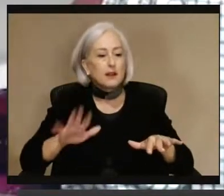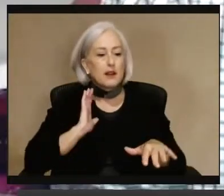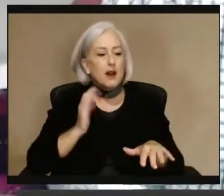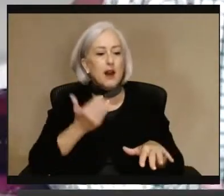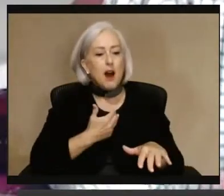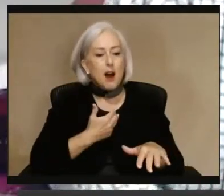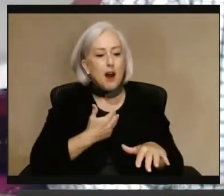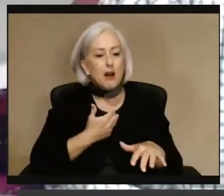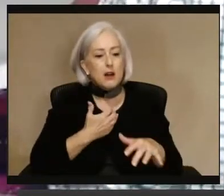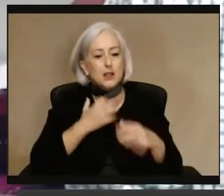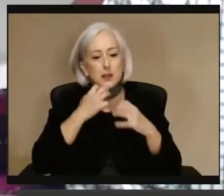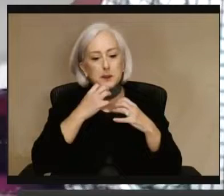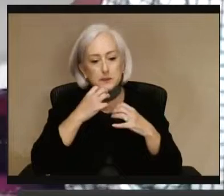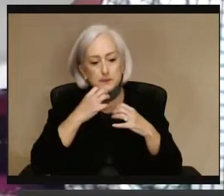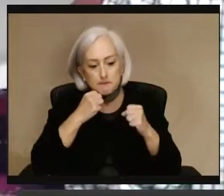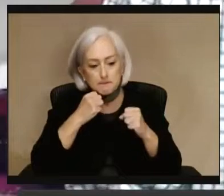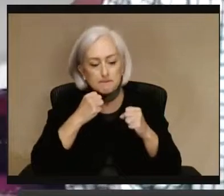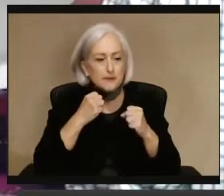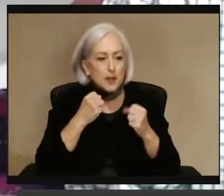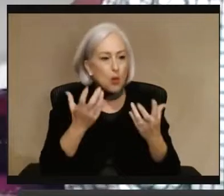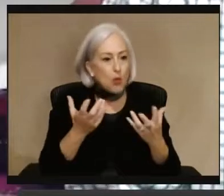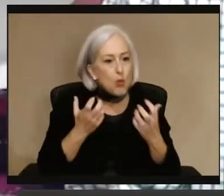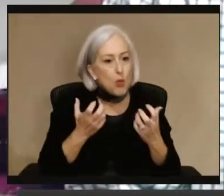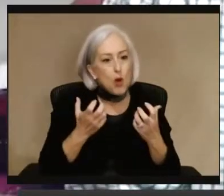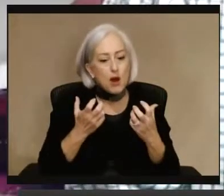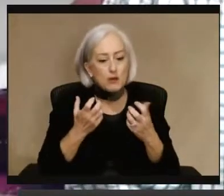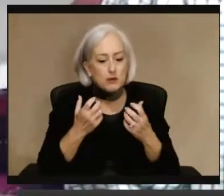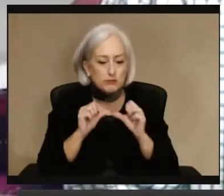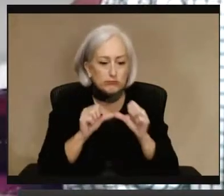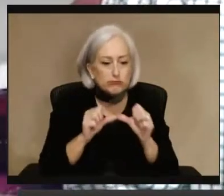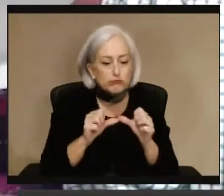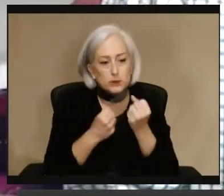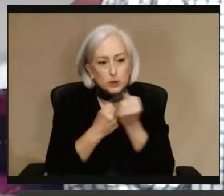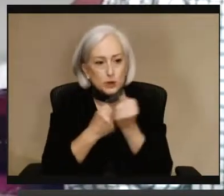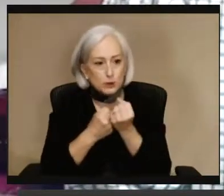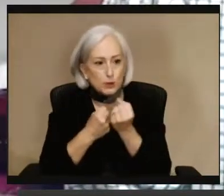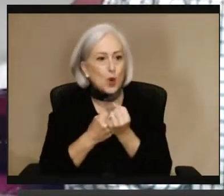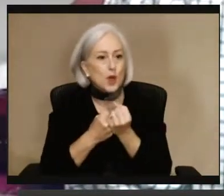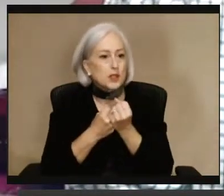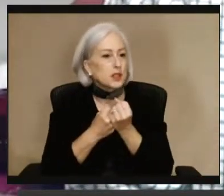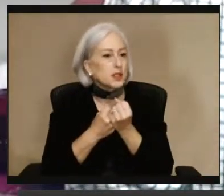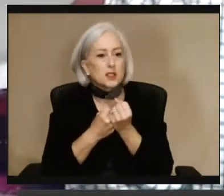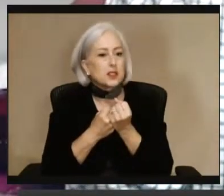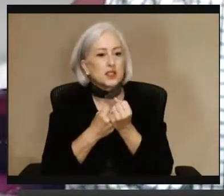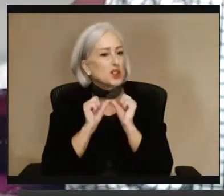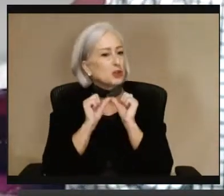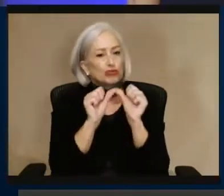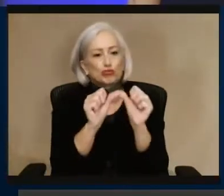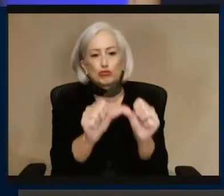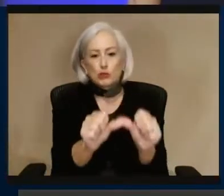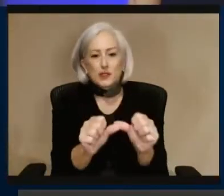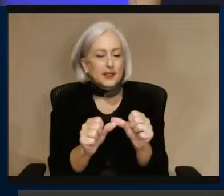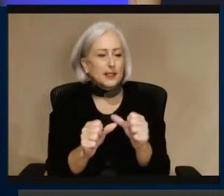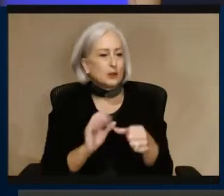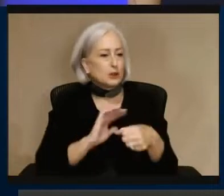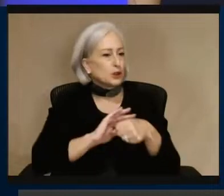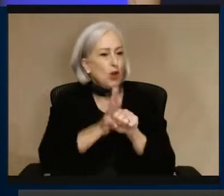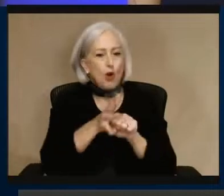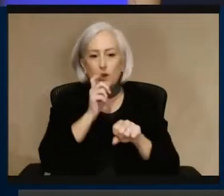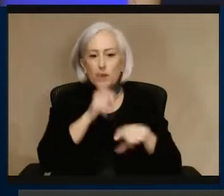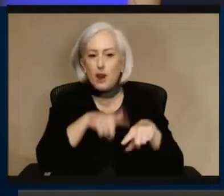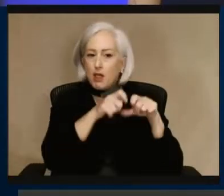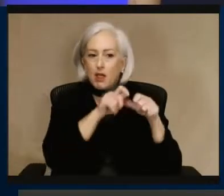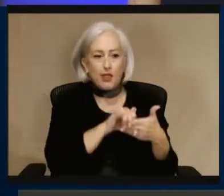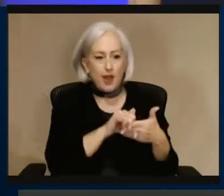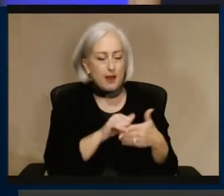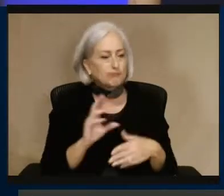or our support to keep helping people any way we can. Well, the